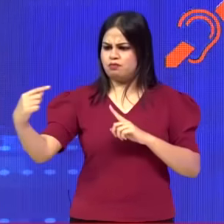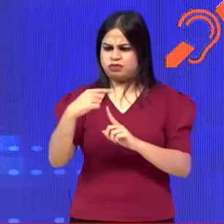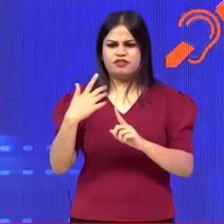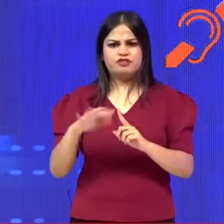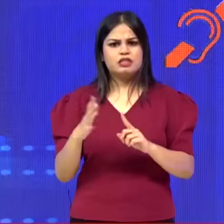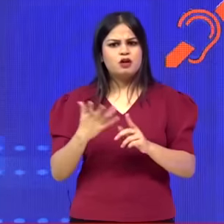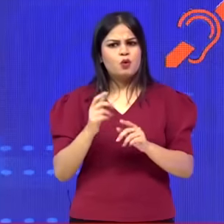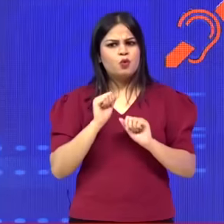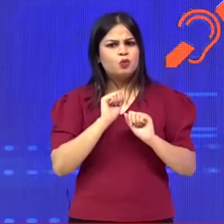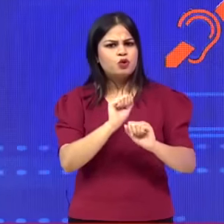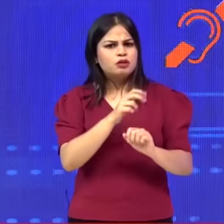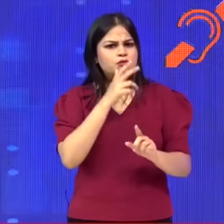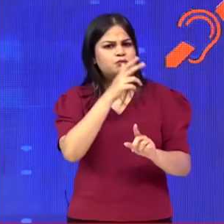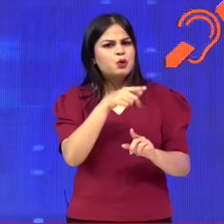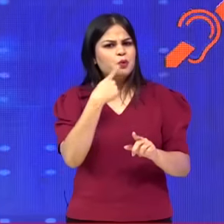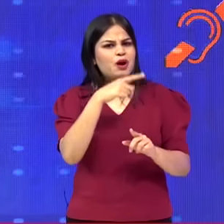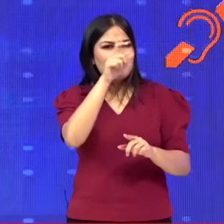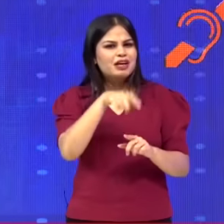his father, Mr. Vijayendra Prasad,